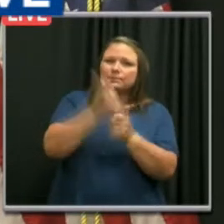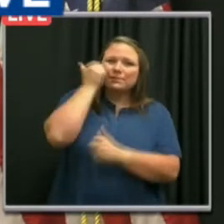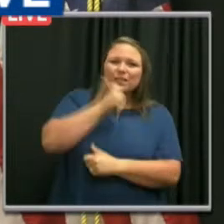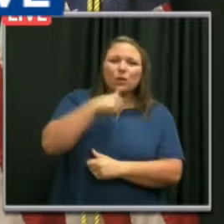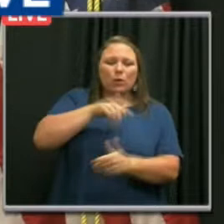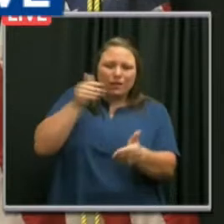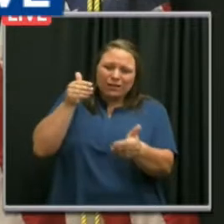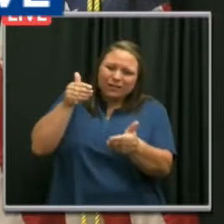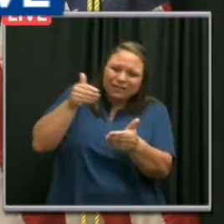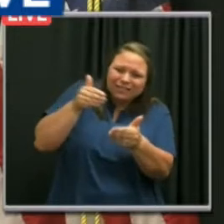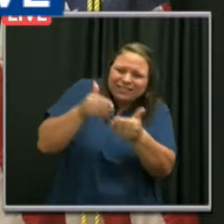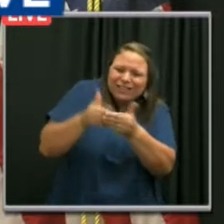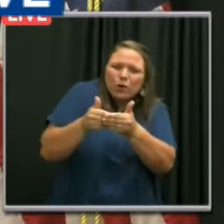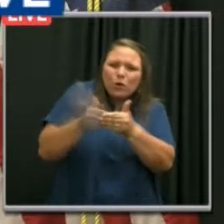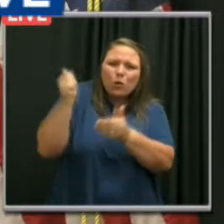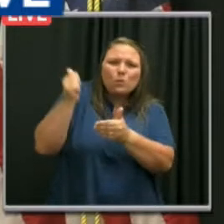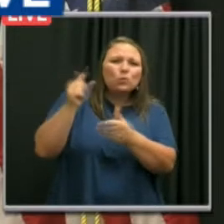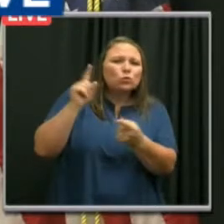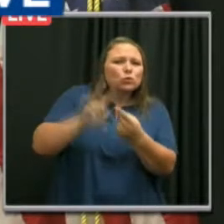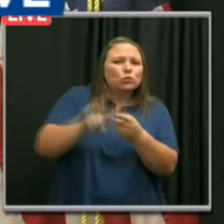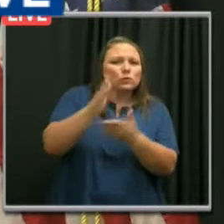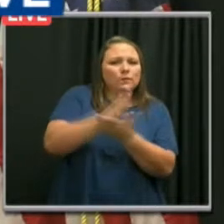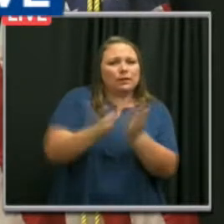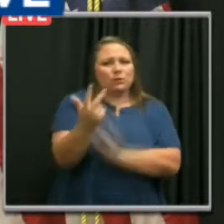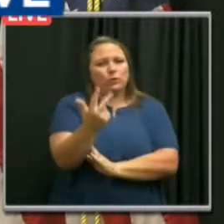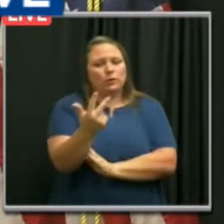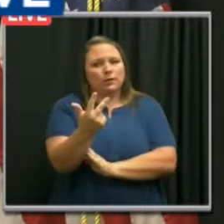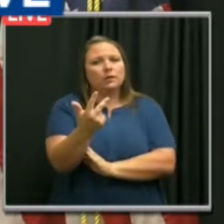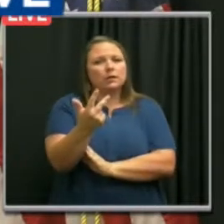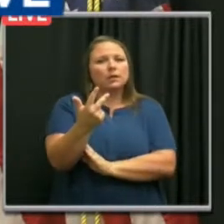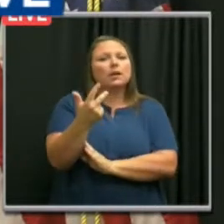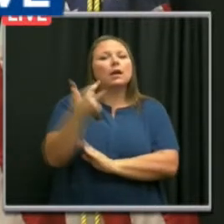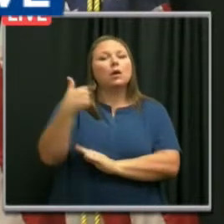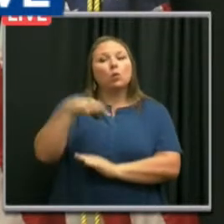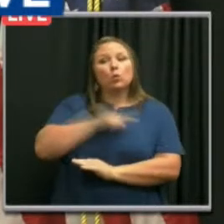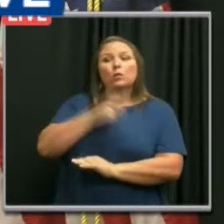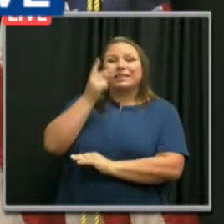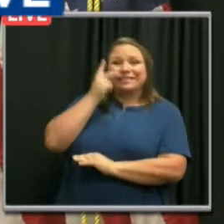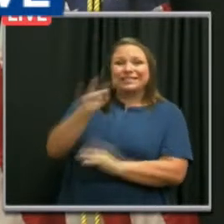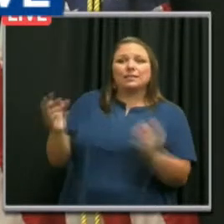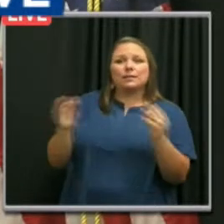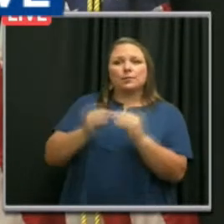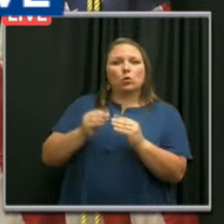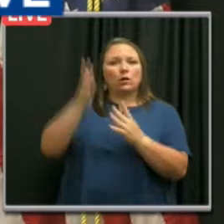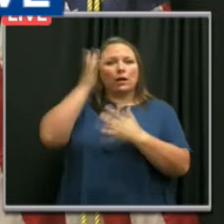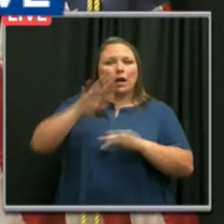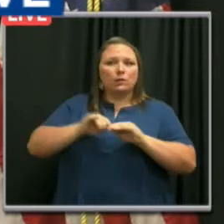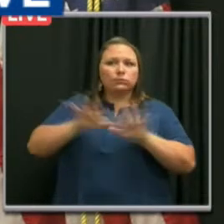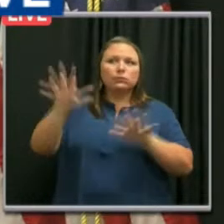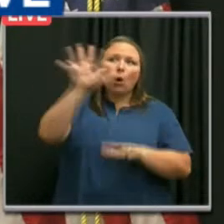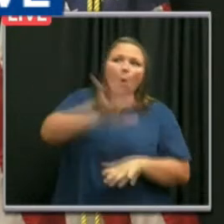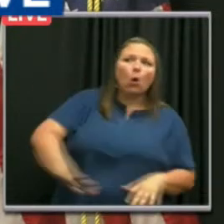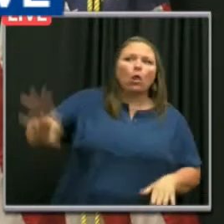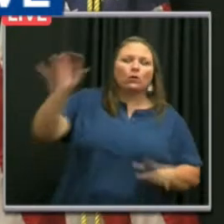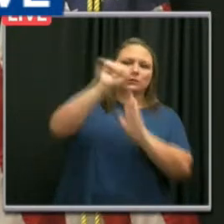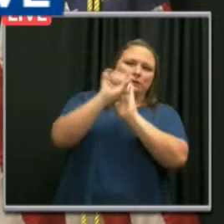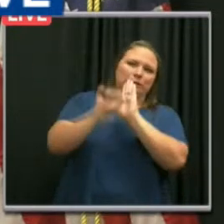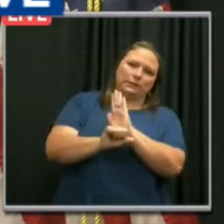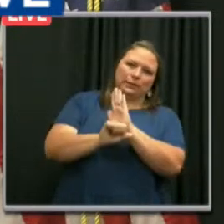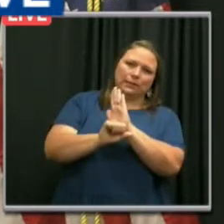close to getting into phase 3. You do have a lot more outbreak with the state too.